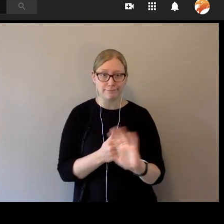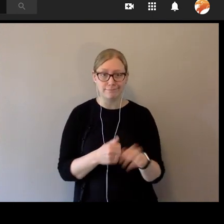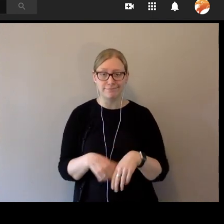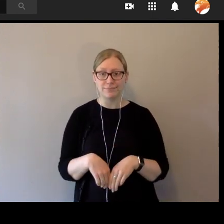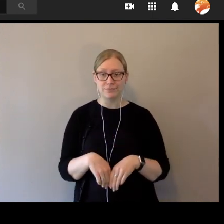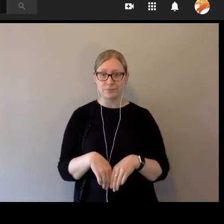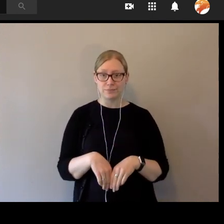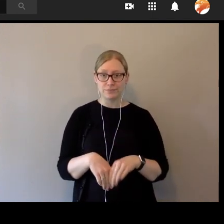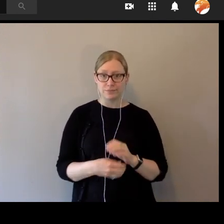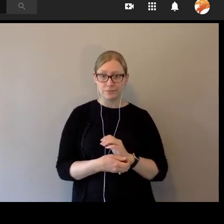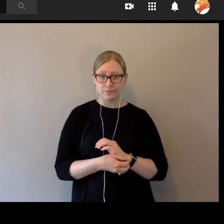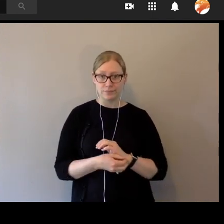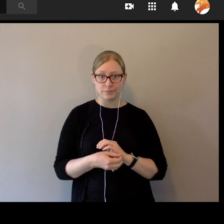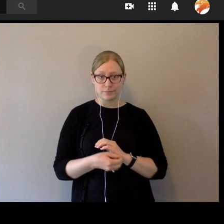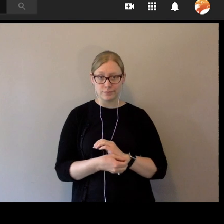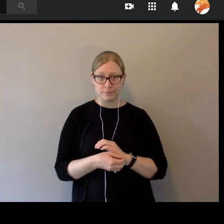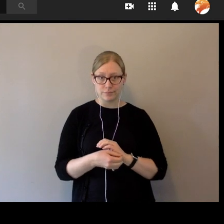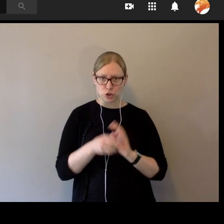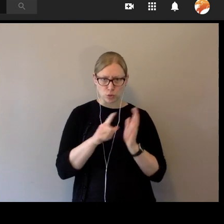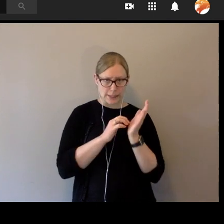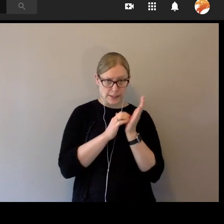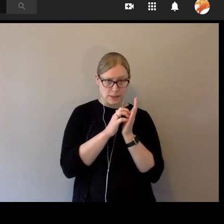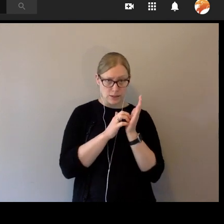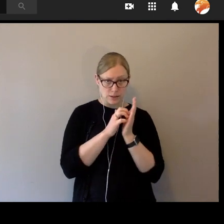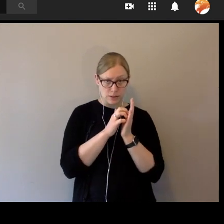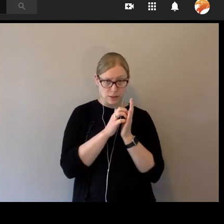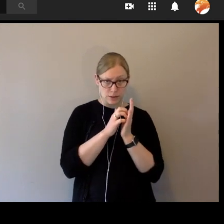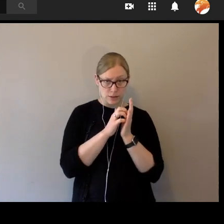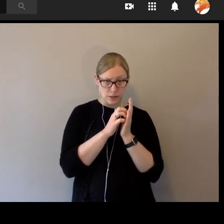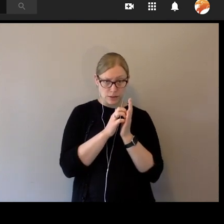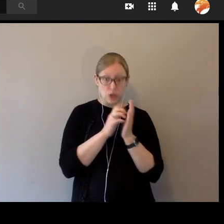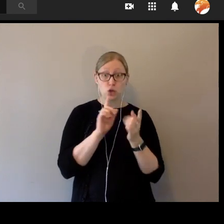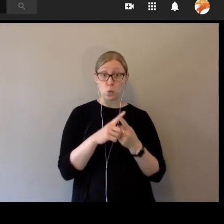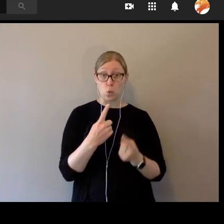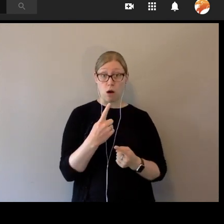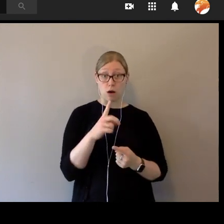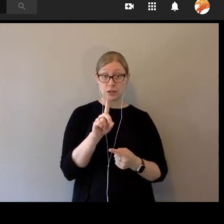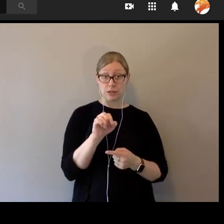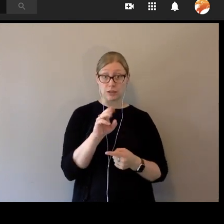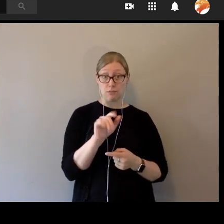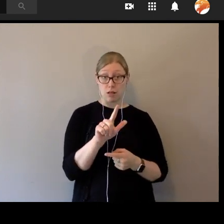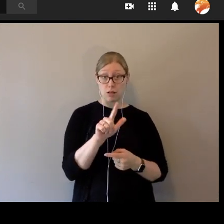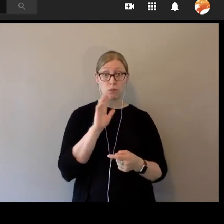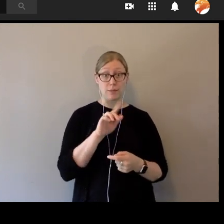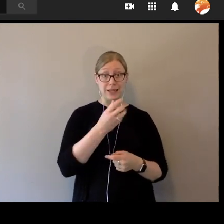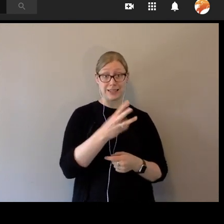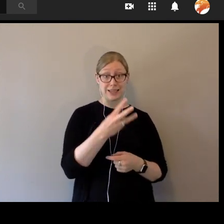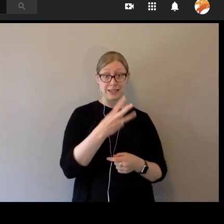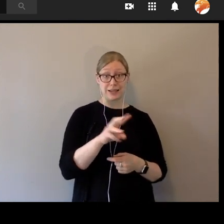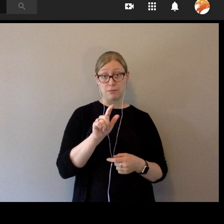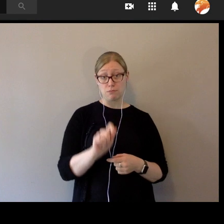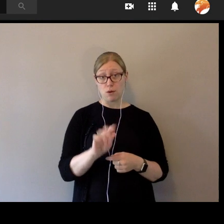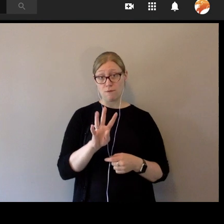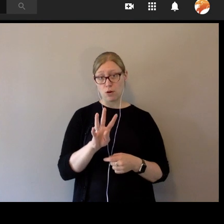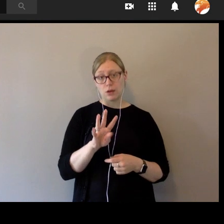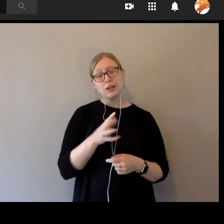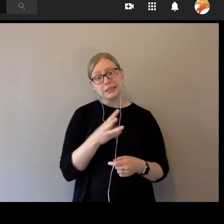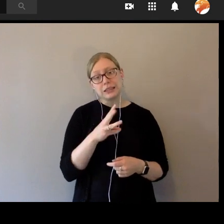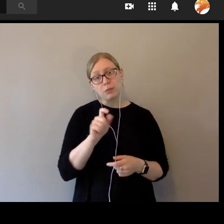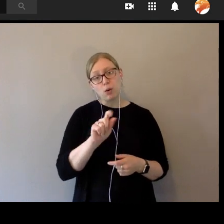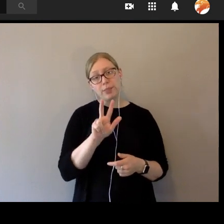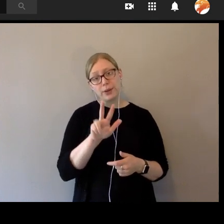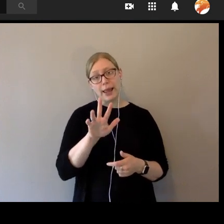of 35 to 1 decimal place is going to be 16.4. It was 16.38 something. And